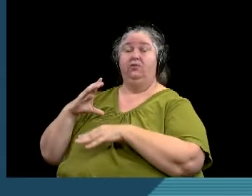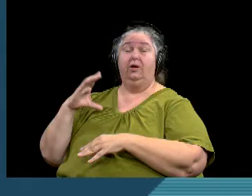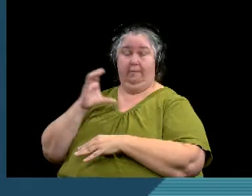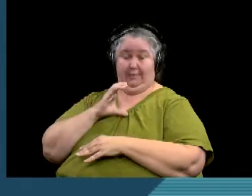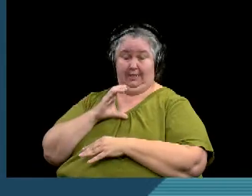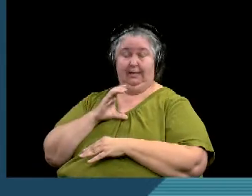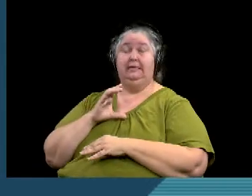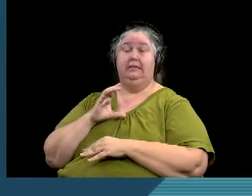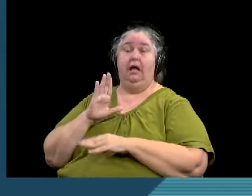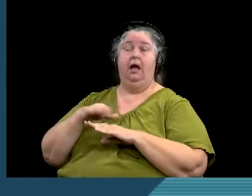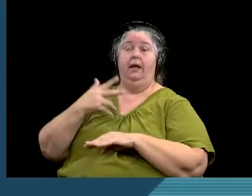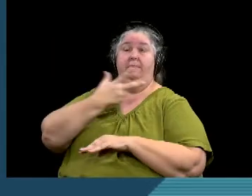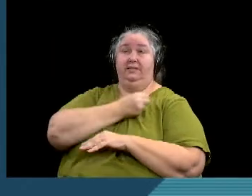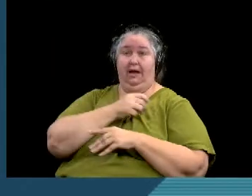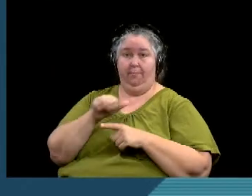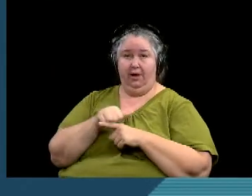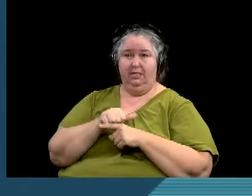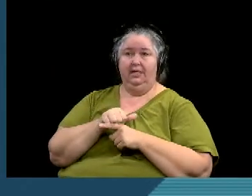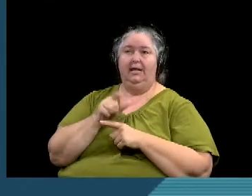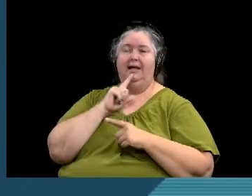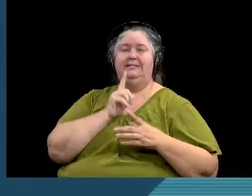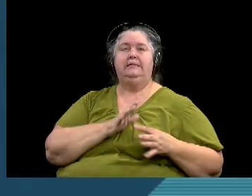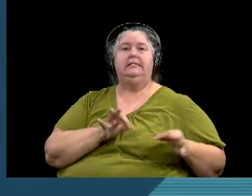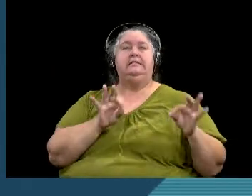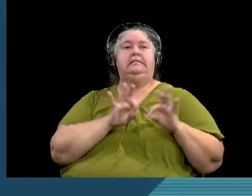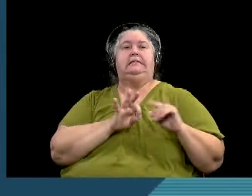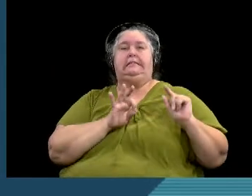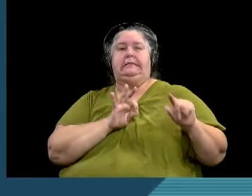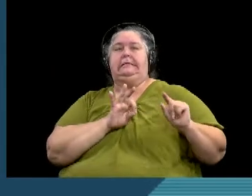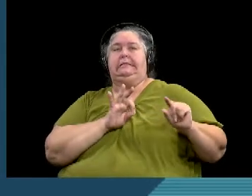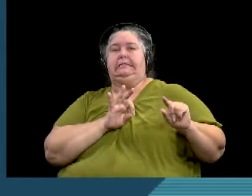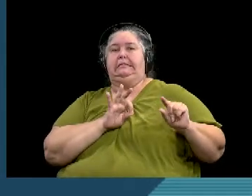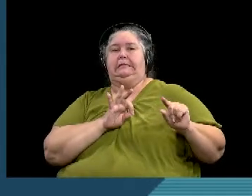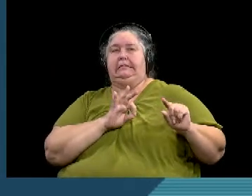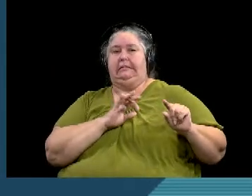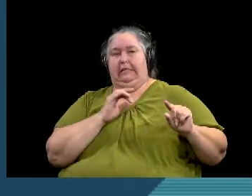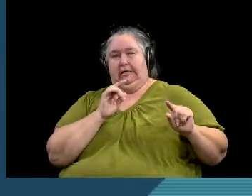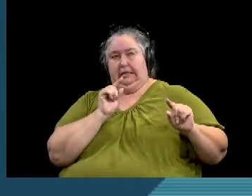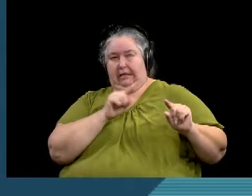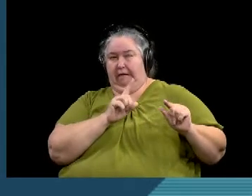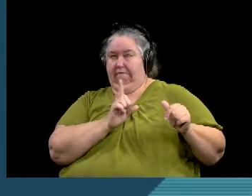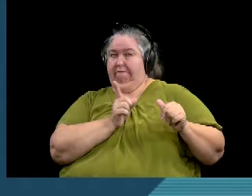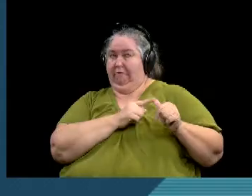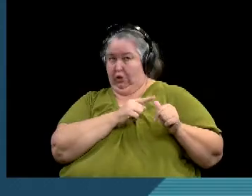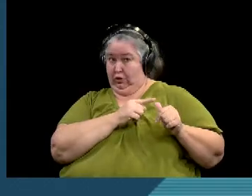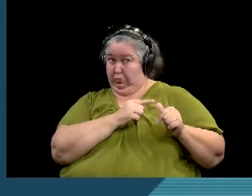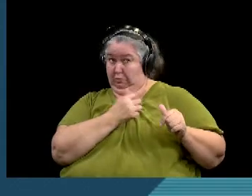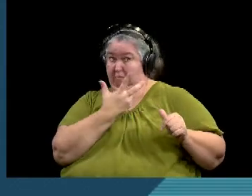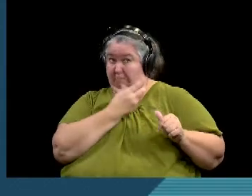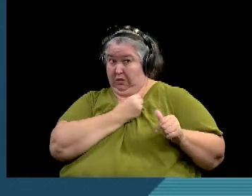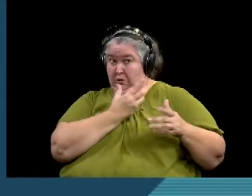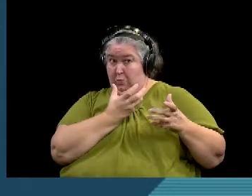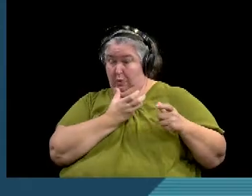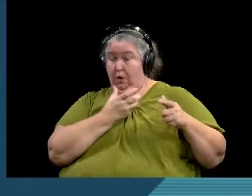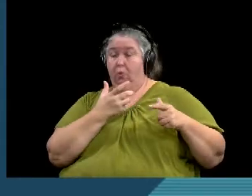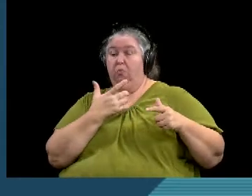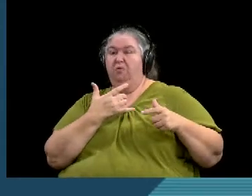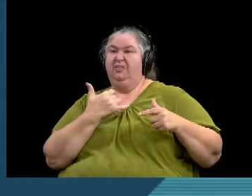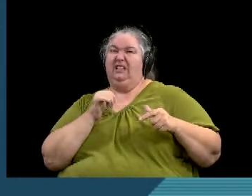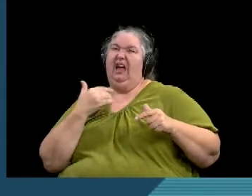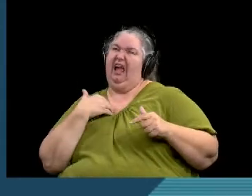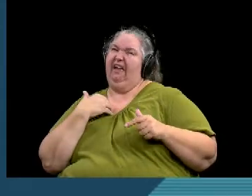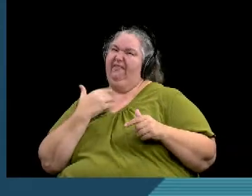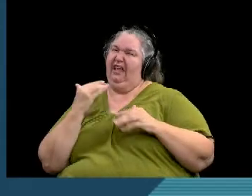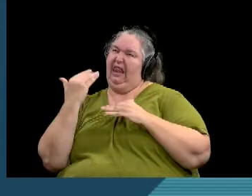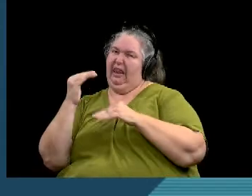that should be considered to receive the vaccine first, while the vaccine supply is still really limited. But beyond the healthcare personnel and the